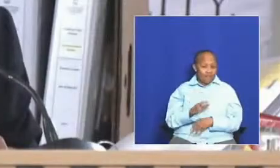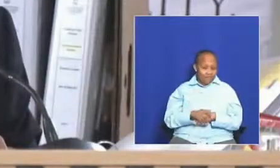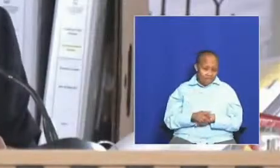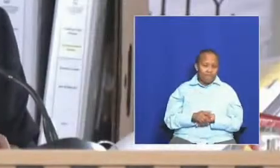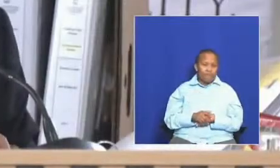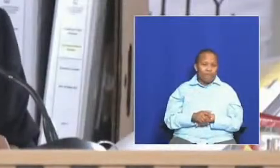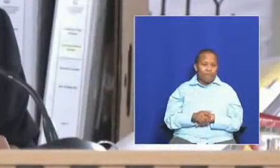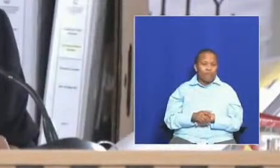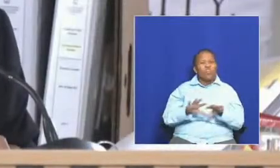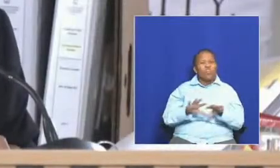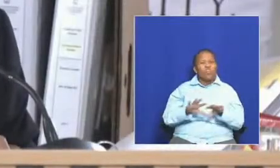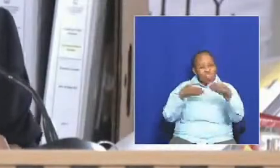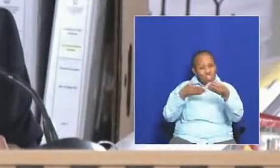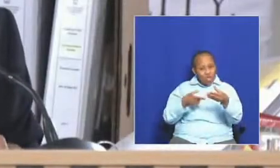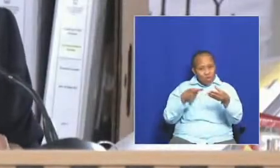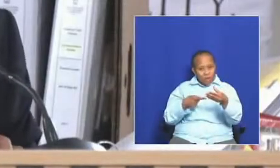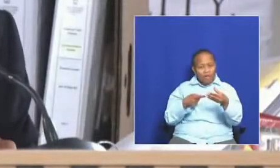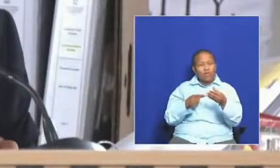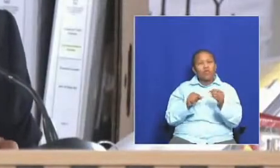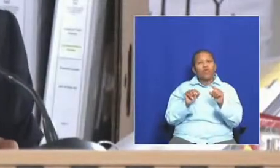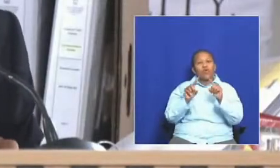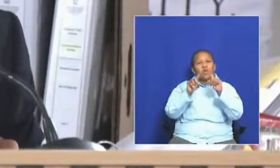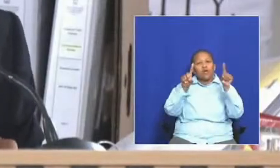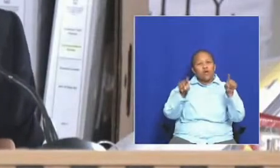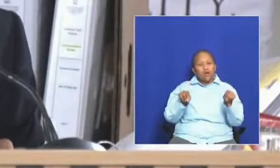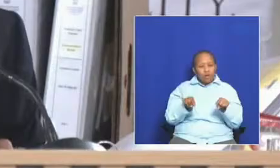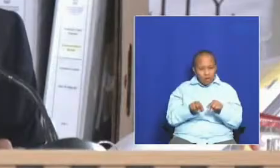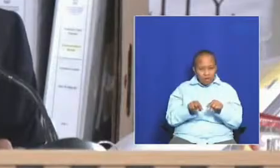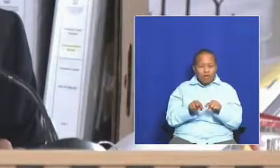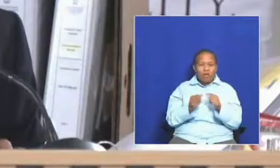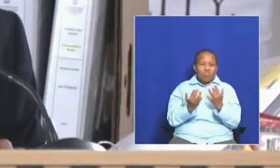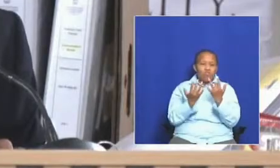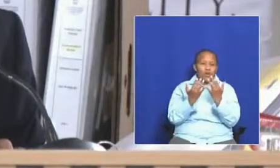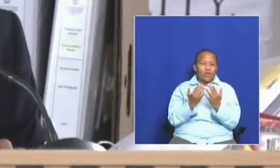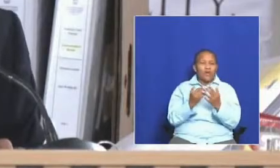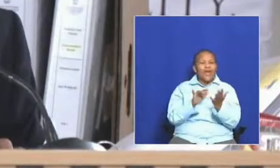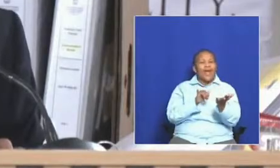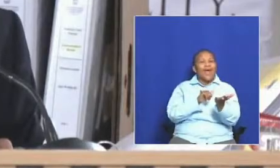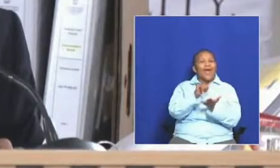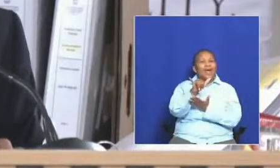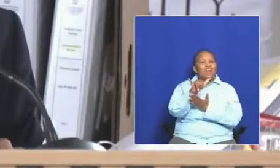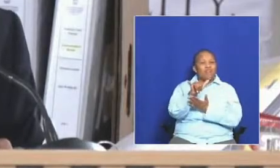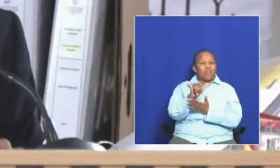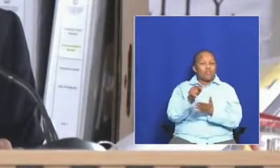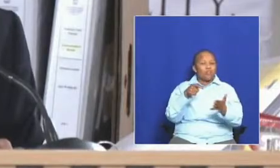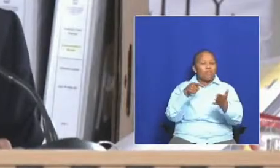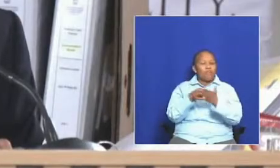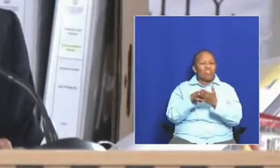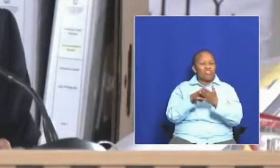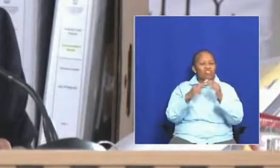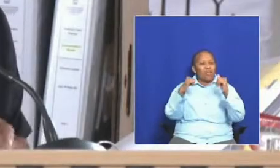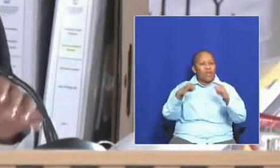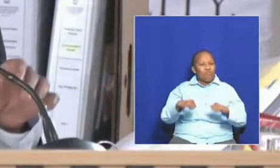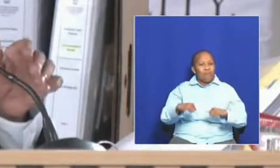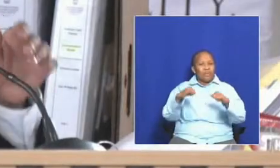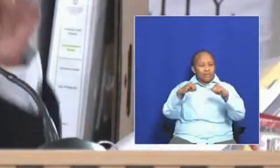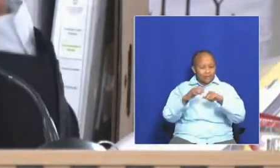in a green box that says aircraft purchase agreement. I'm saying that is that document printed off. Yes.